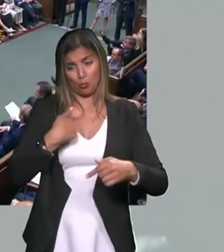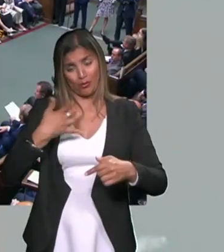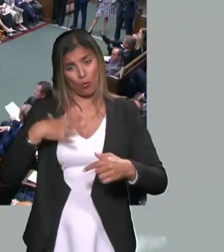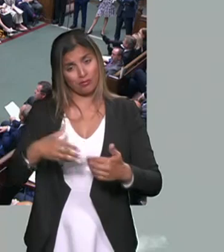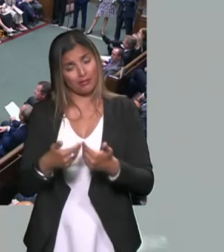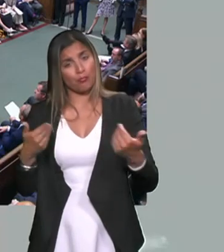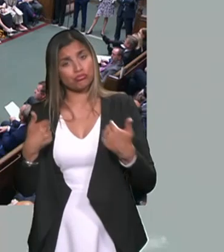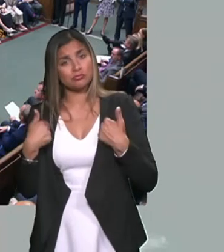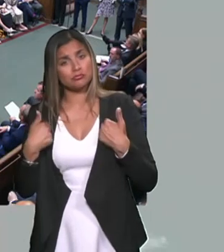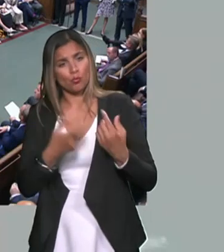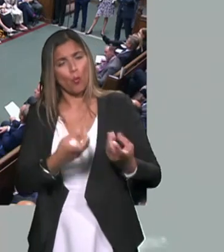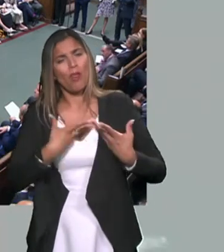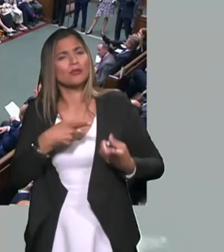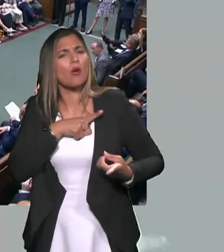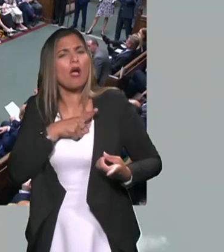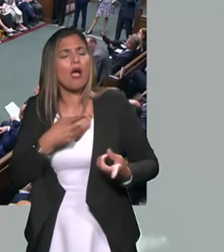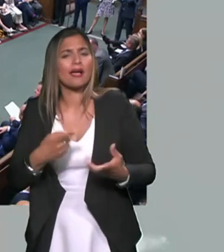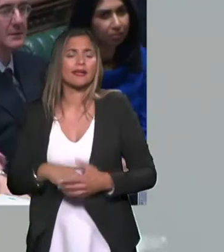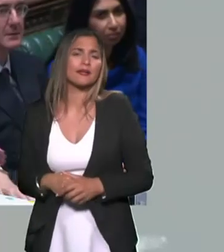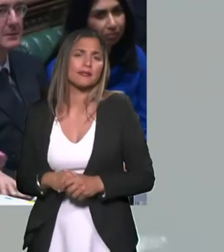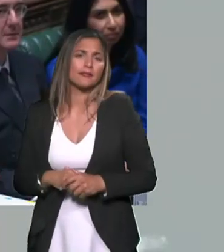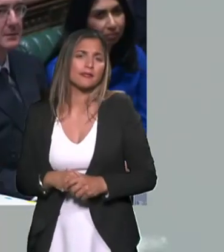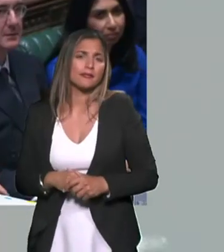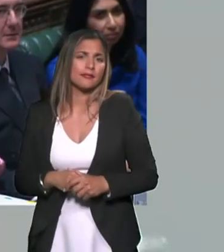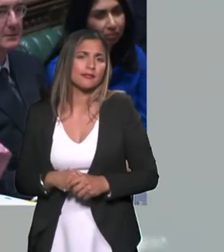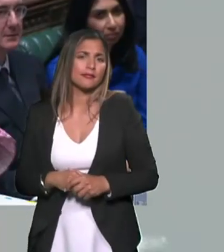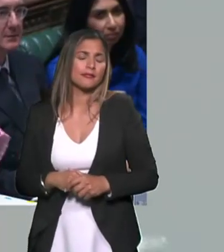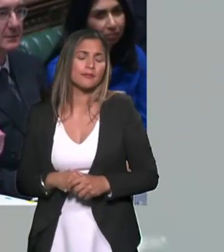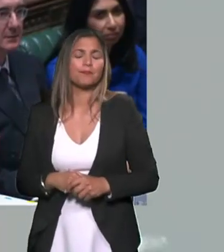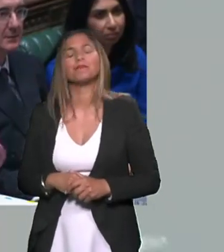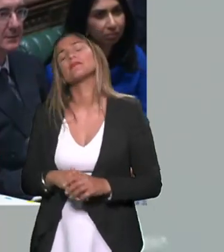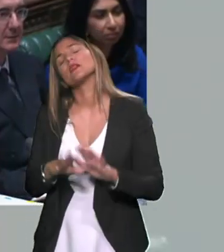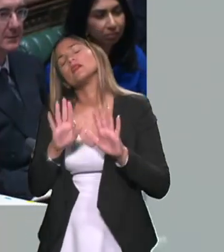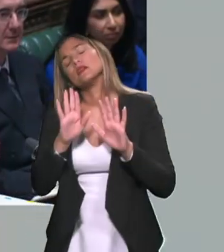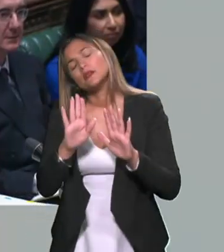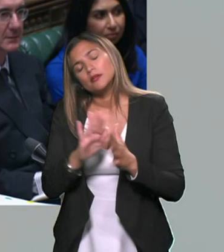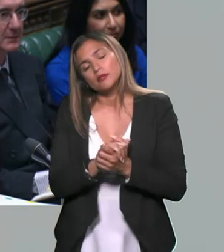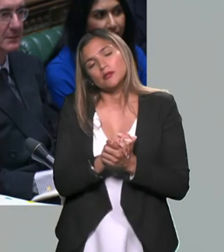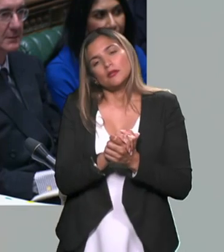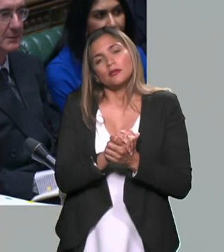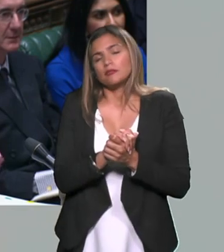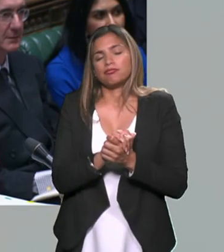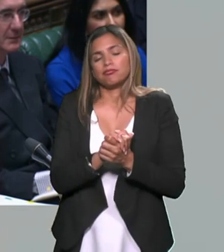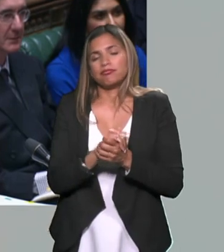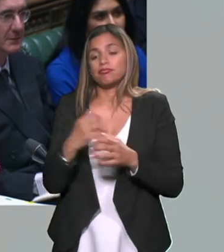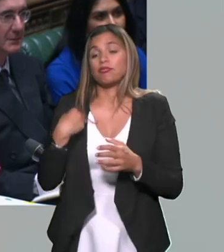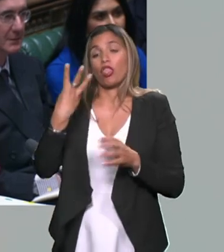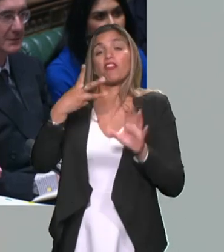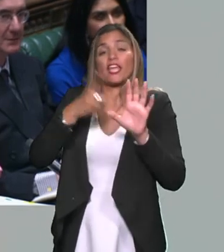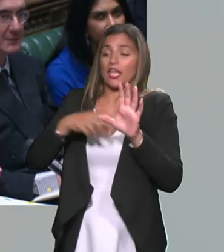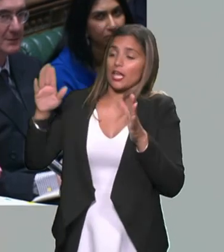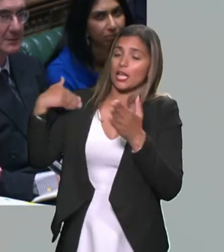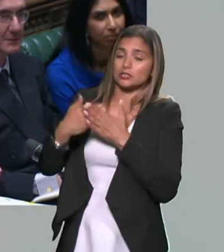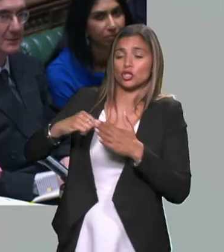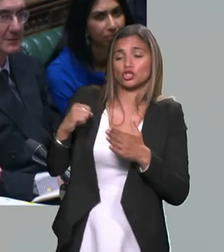Can I just say to the honourable gentleman that after 3 years of listening to this delirium of monotony